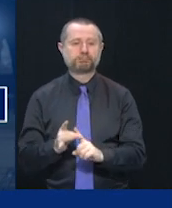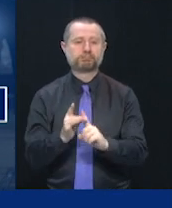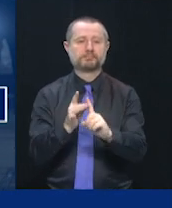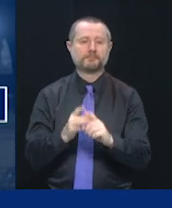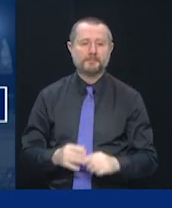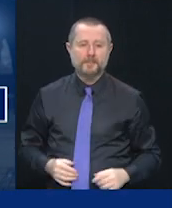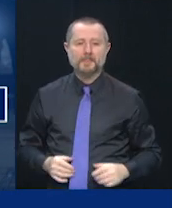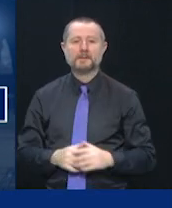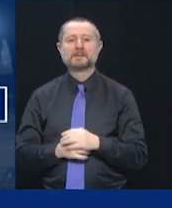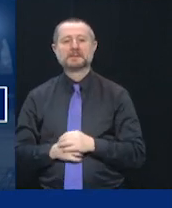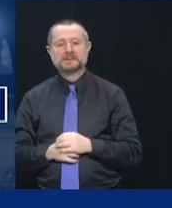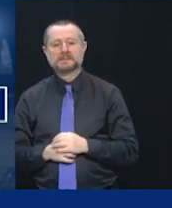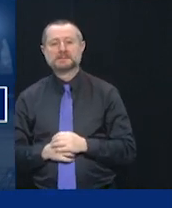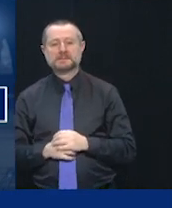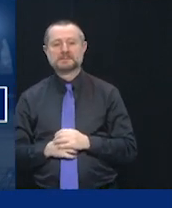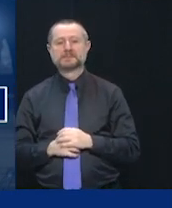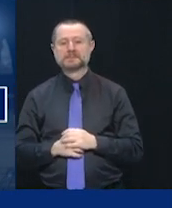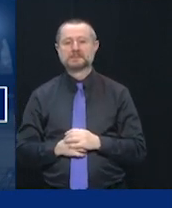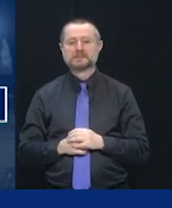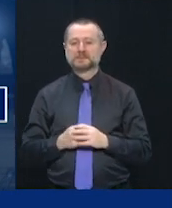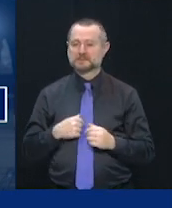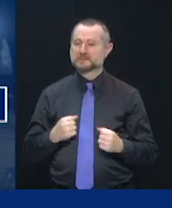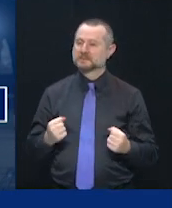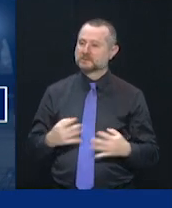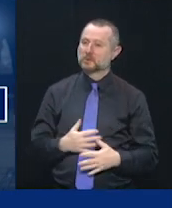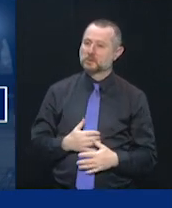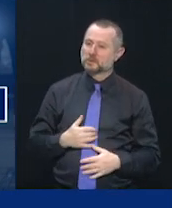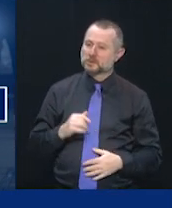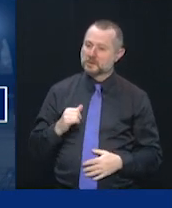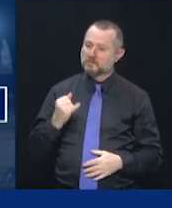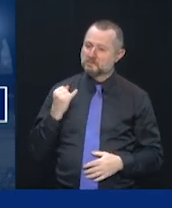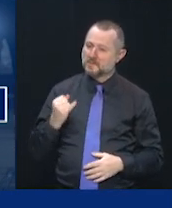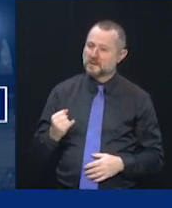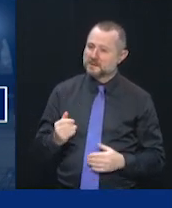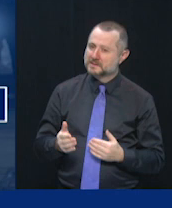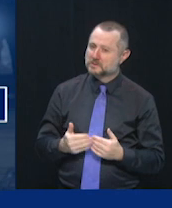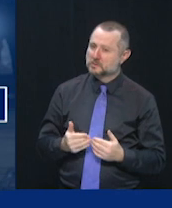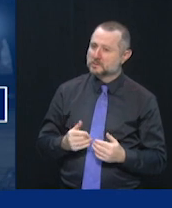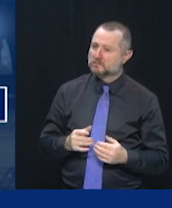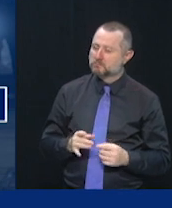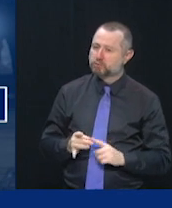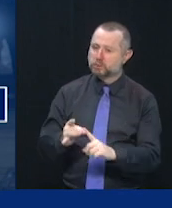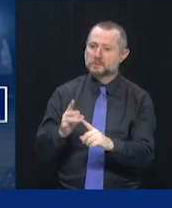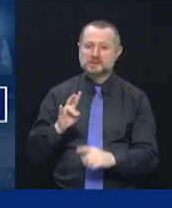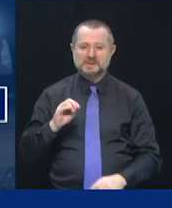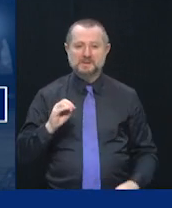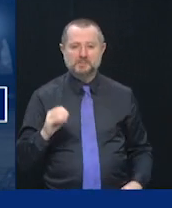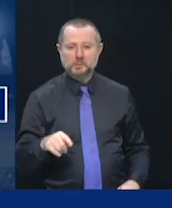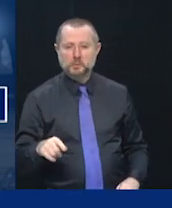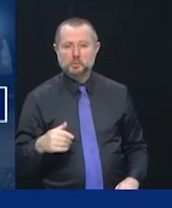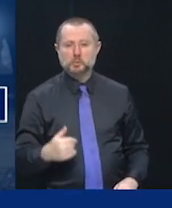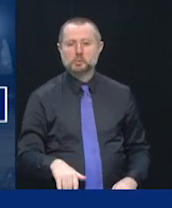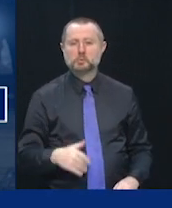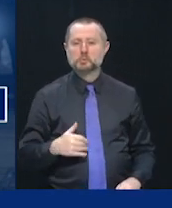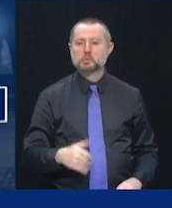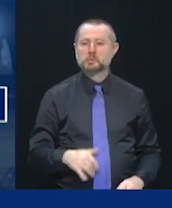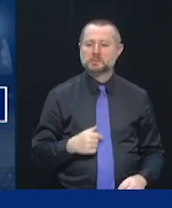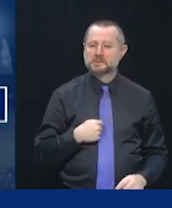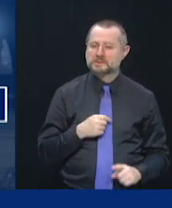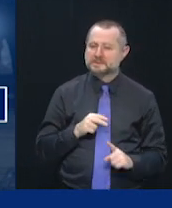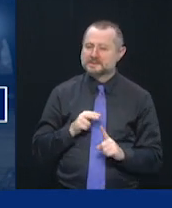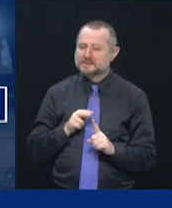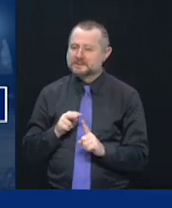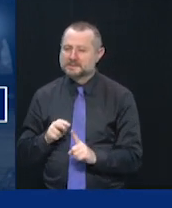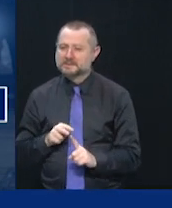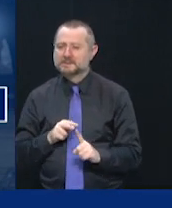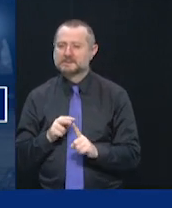That is a frightening thought. So we're watching it closely. CDC is watching it.